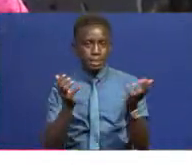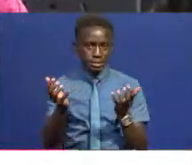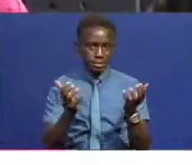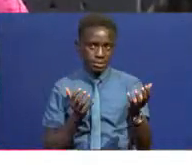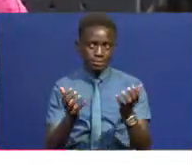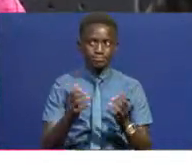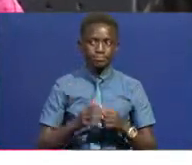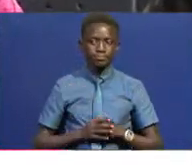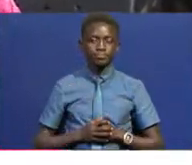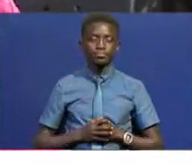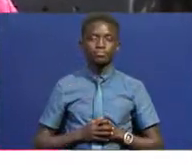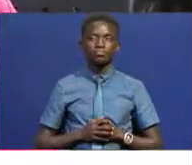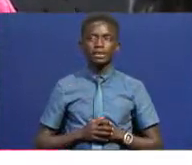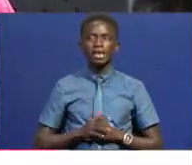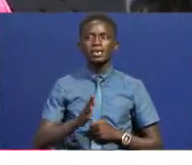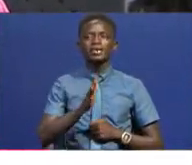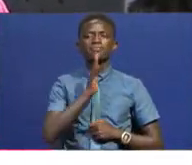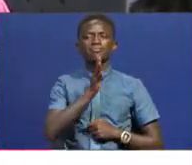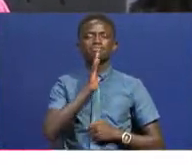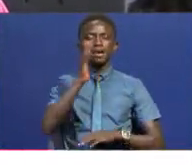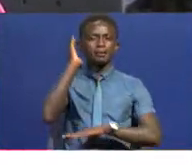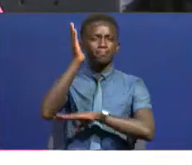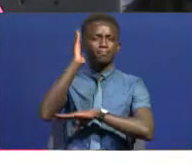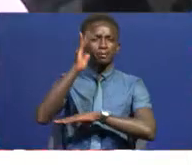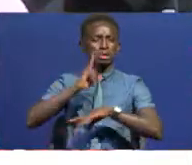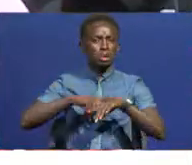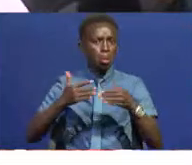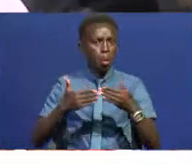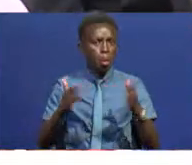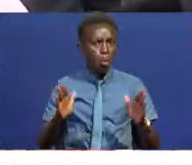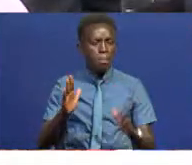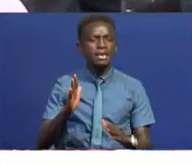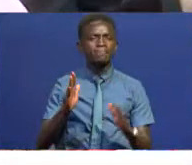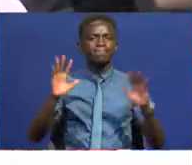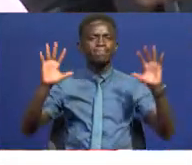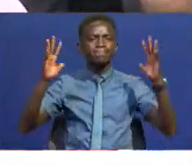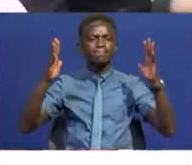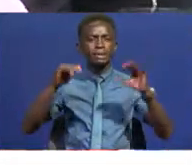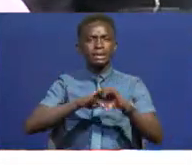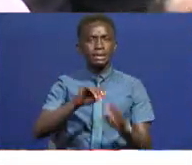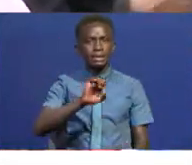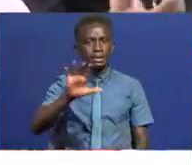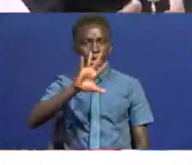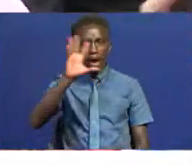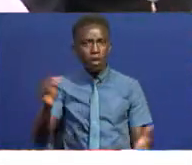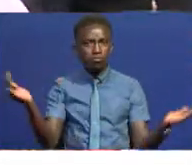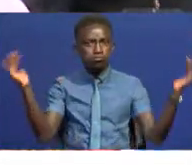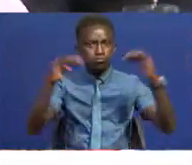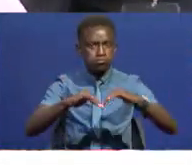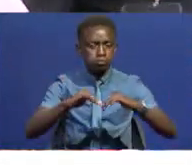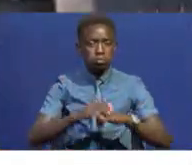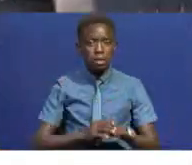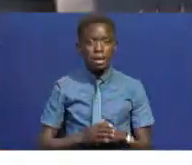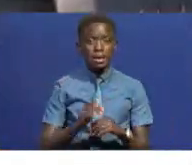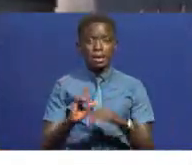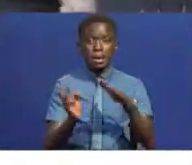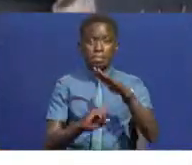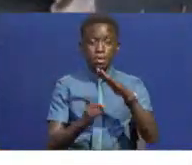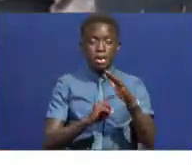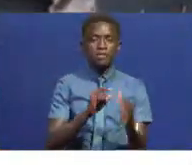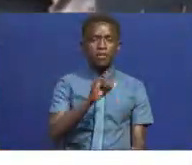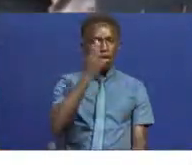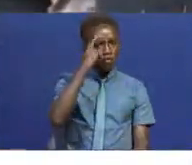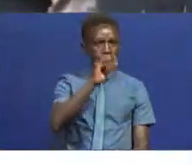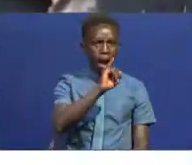Speaking during the opening ceremony of the Digital Transformation in East Africa Conference, Ministry of Information, Communication and the